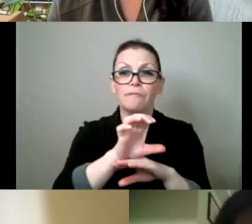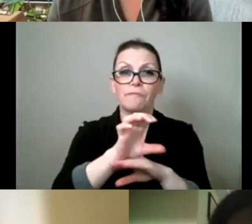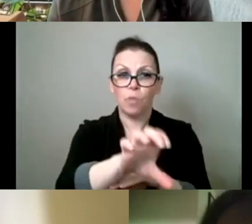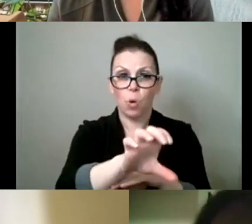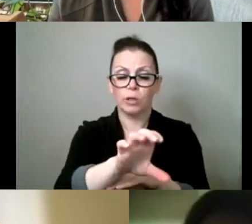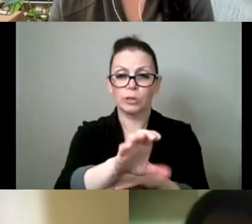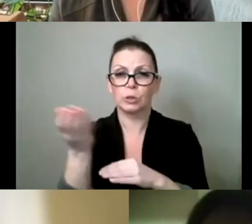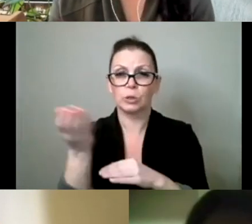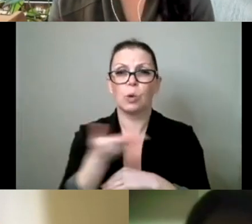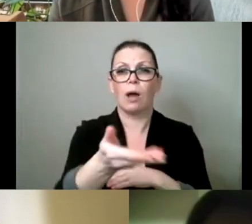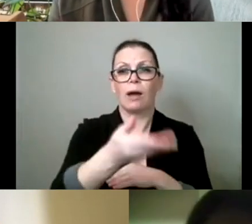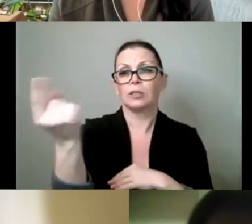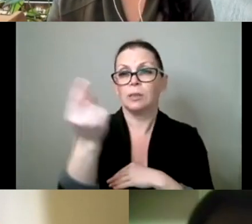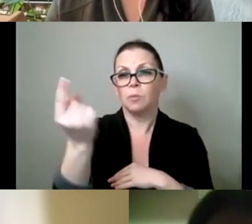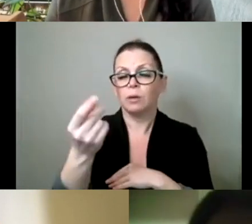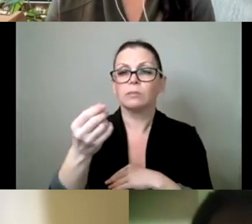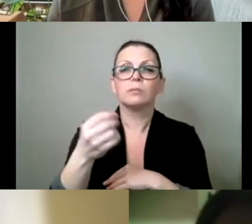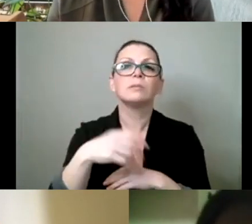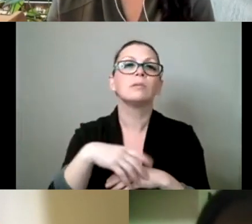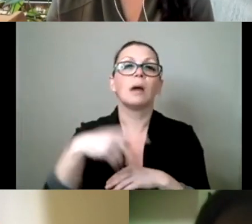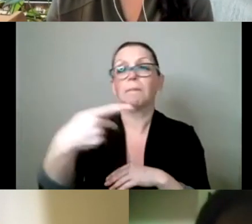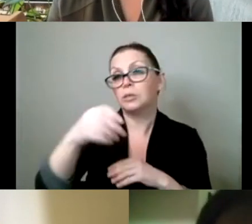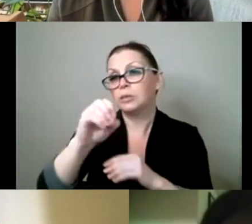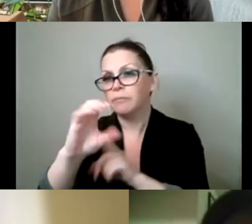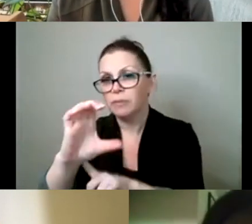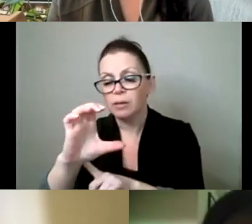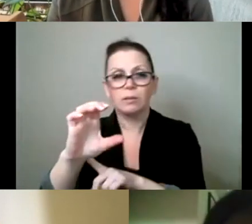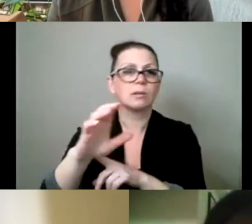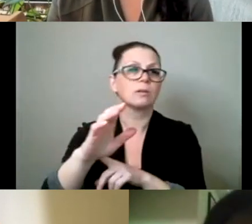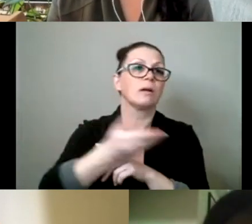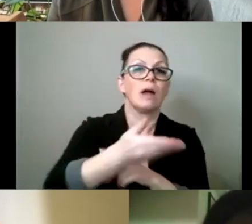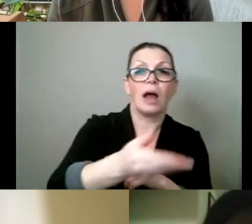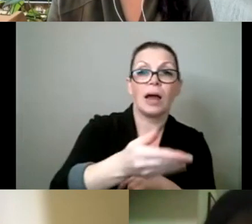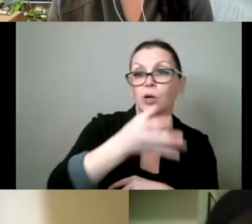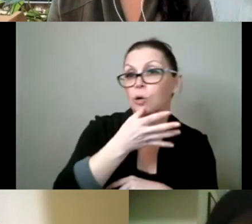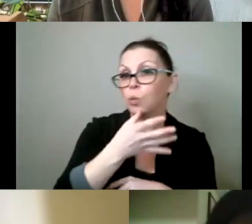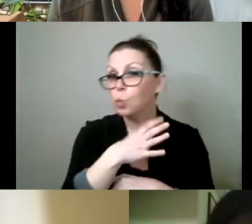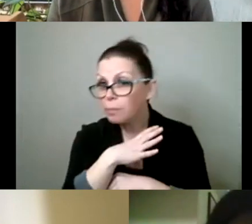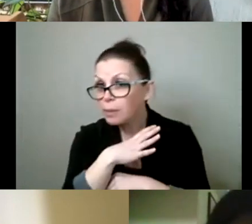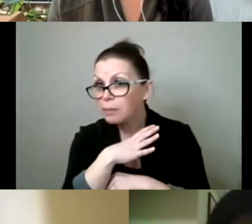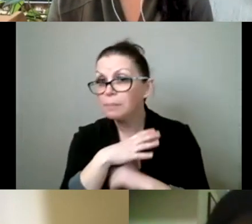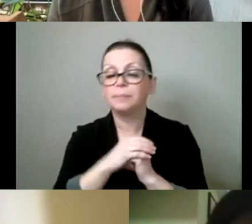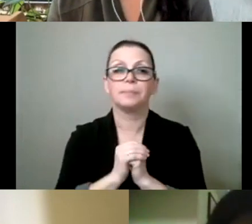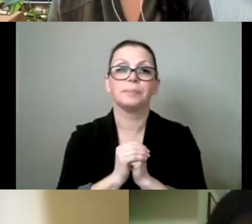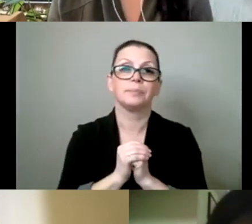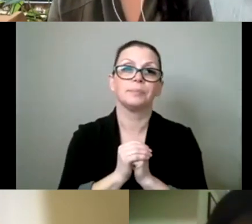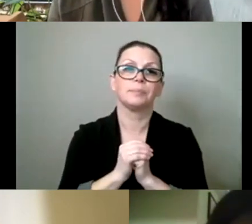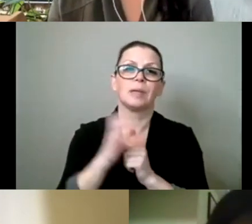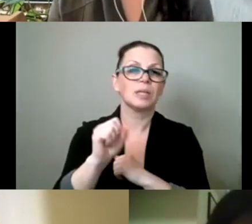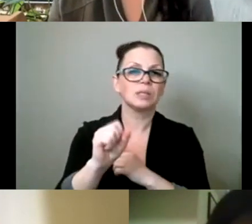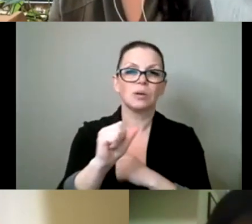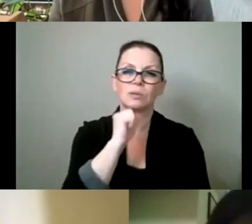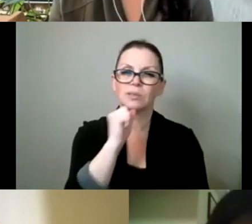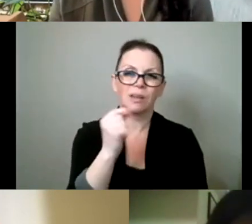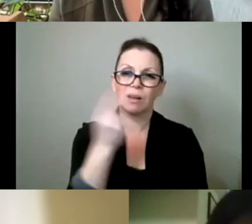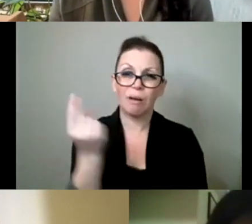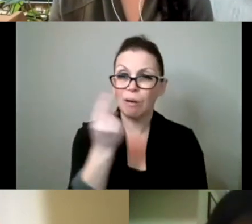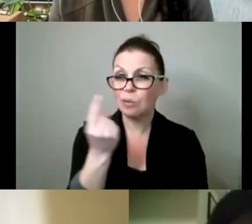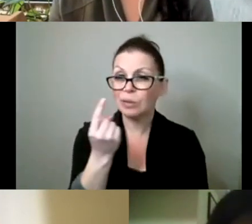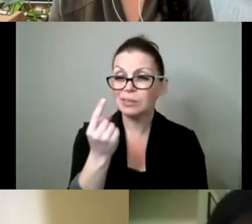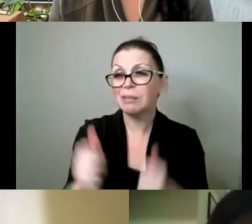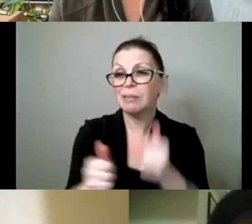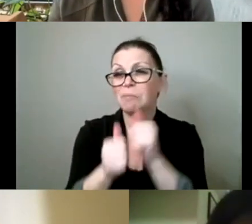color on board, bring someone, bring a woman on board. Mm-hmm. So it's not always the most